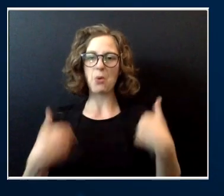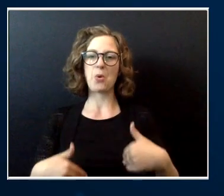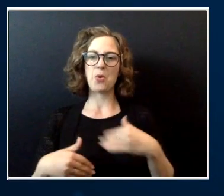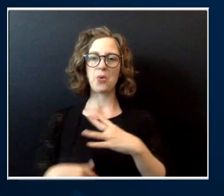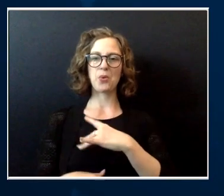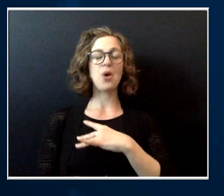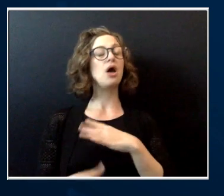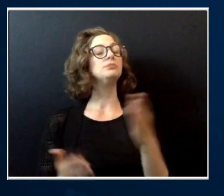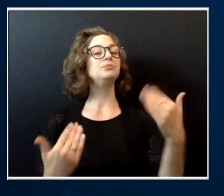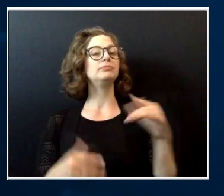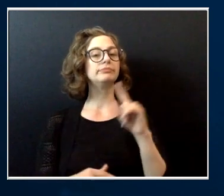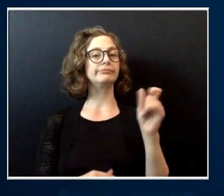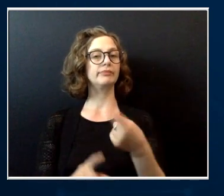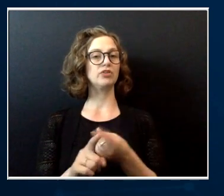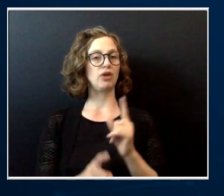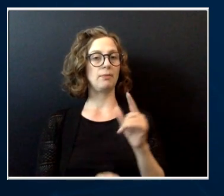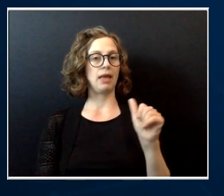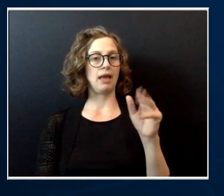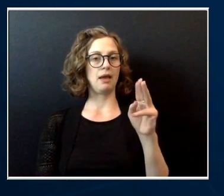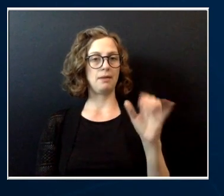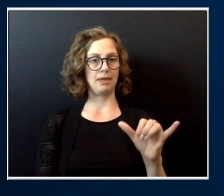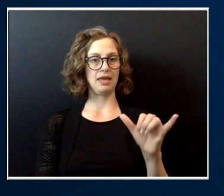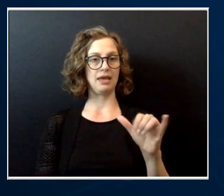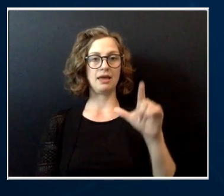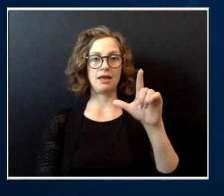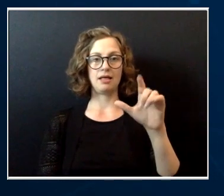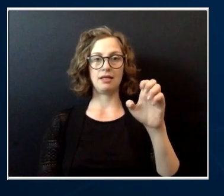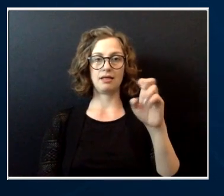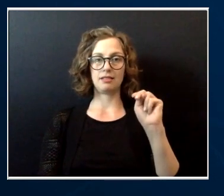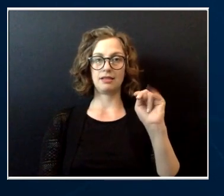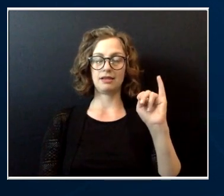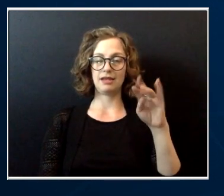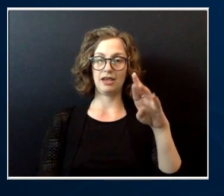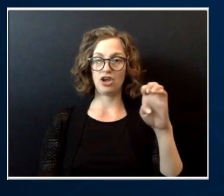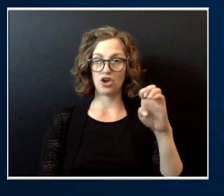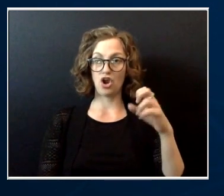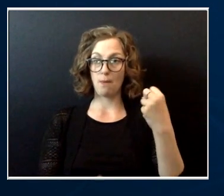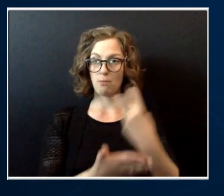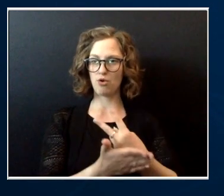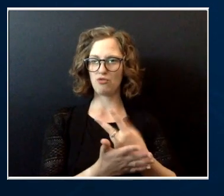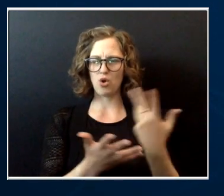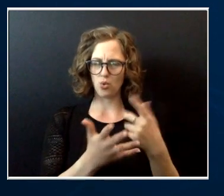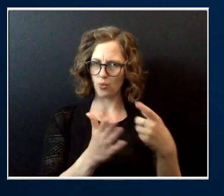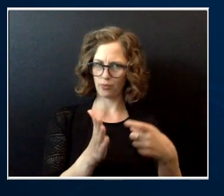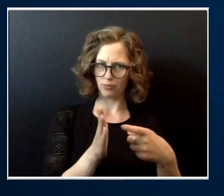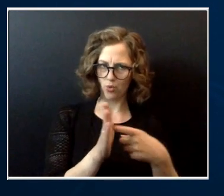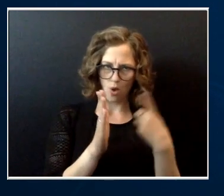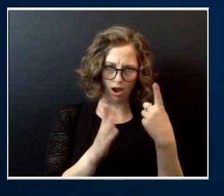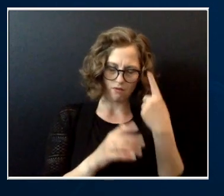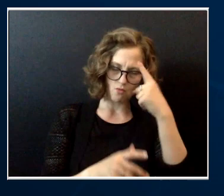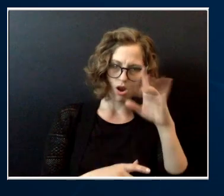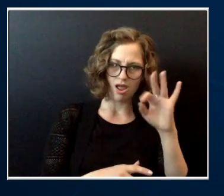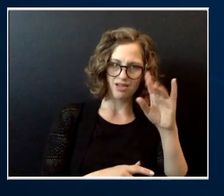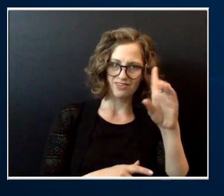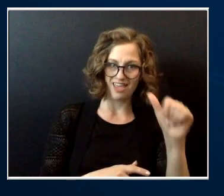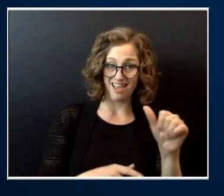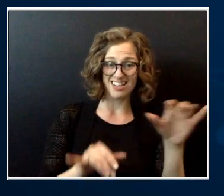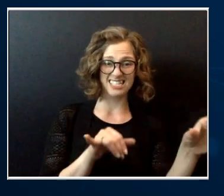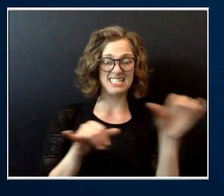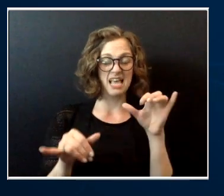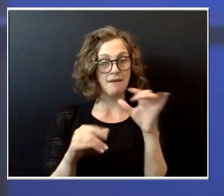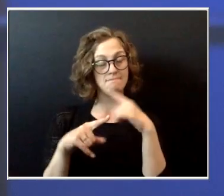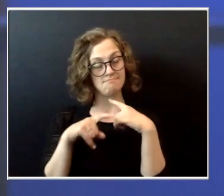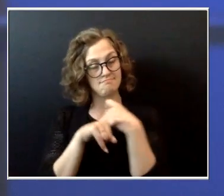required for FDA approval of the Lenire? Do devices have to jump through as many hoops as drugs? No,